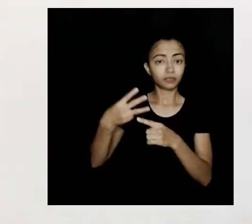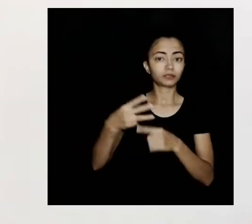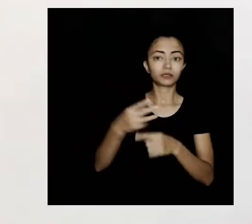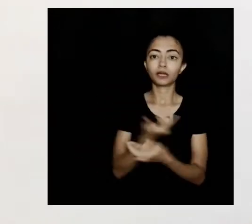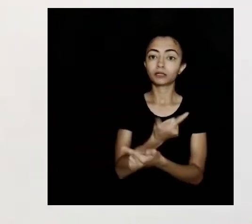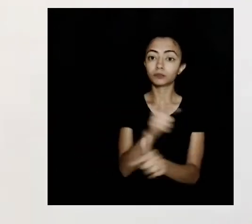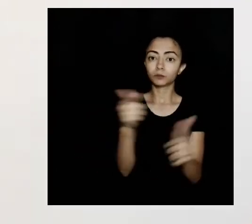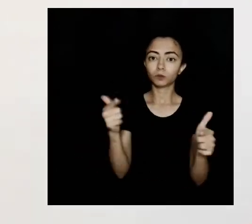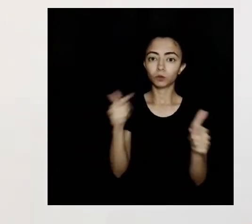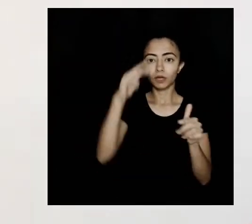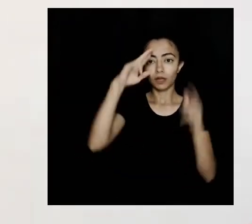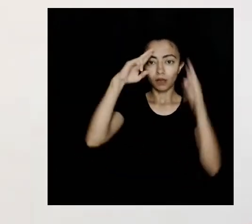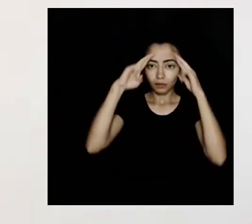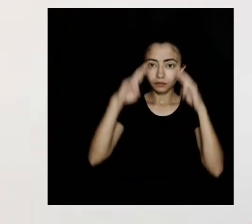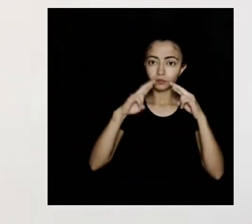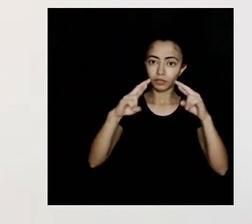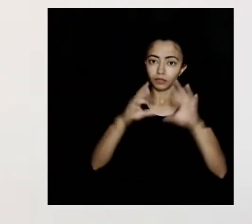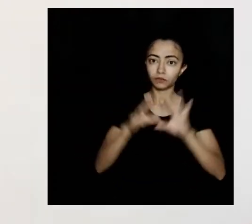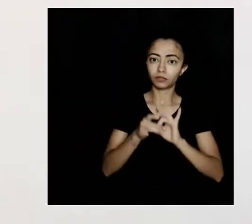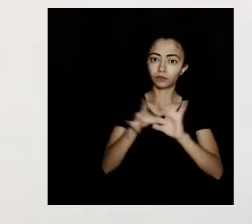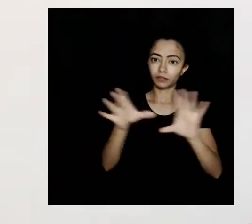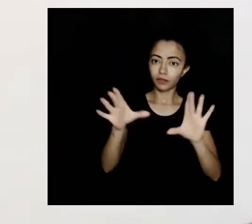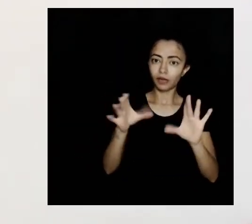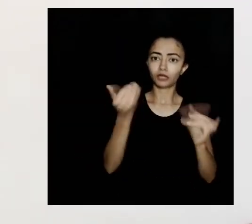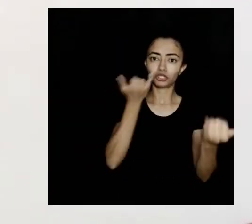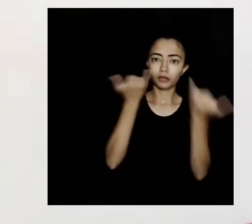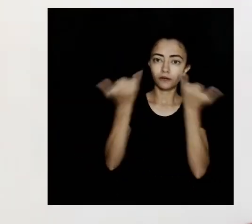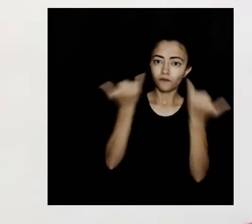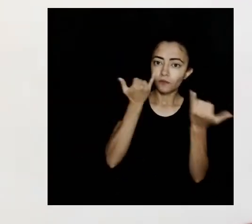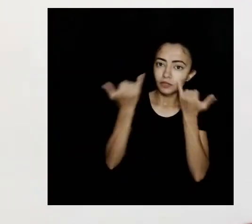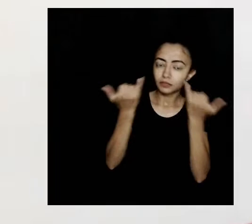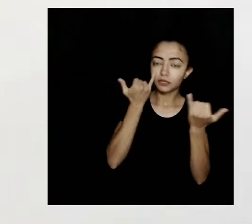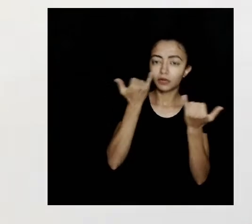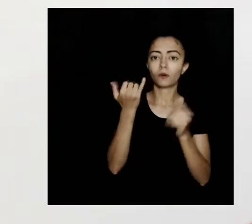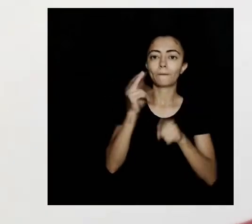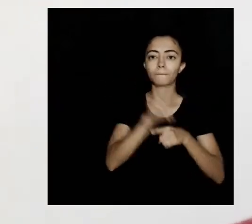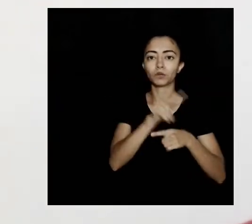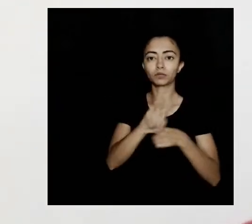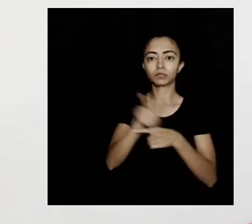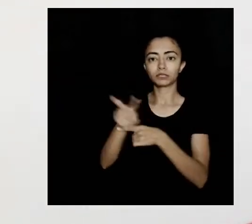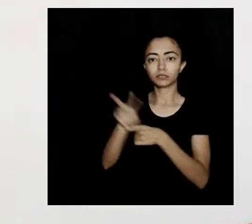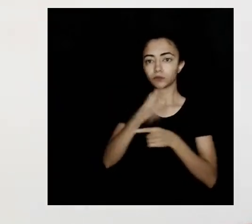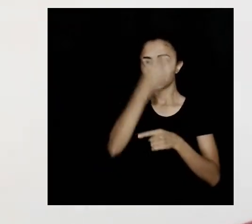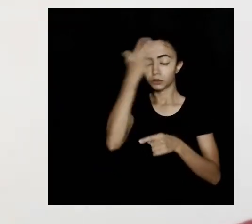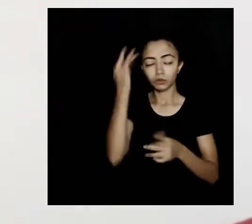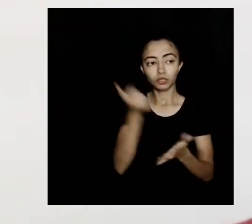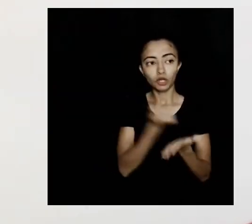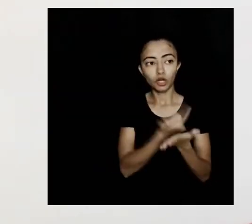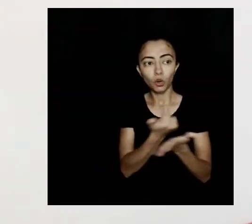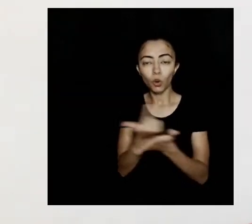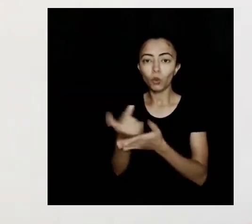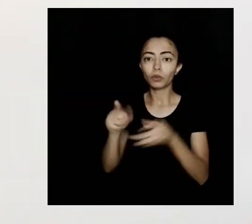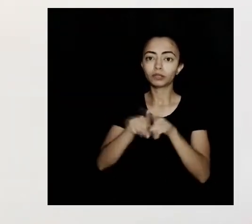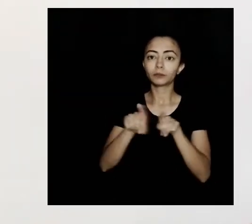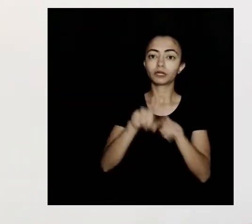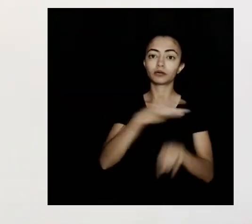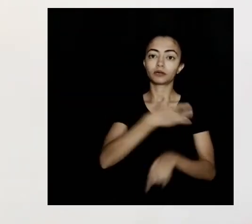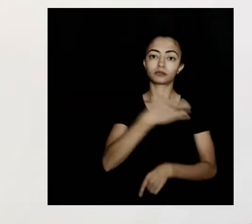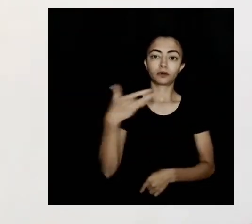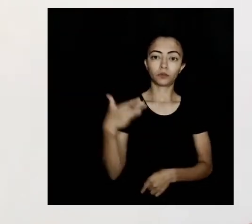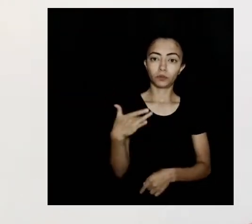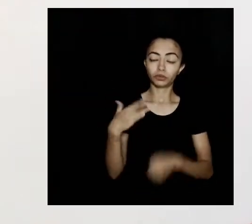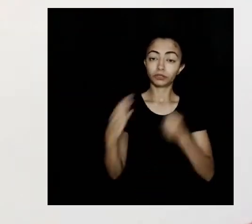and Danone, they are not respecting the right to information, to health, security,